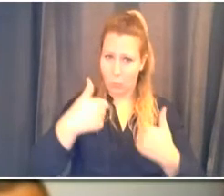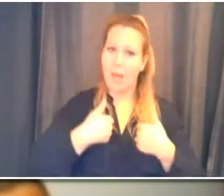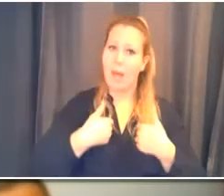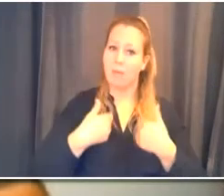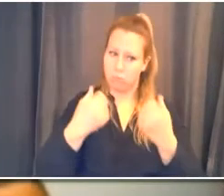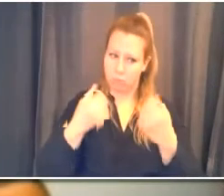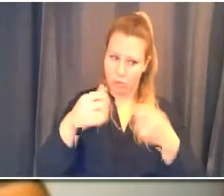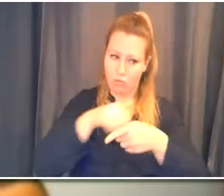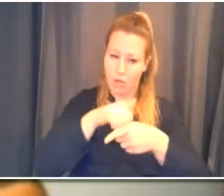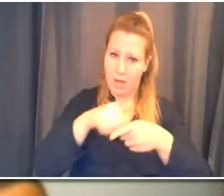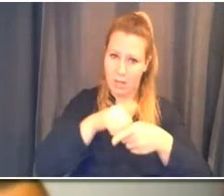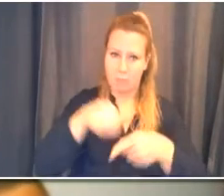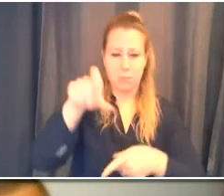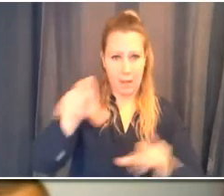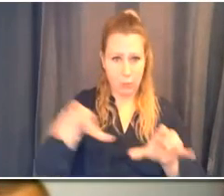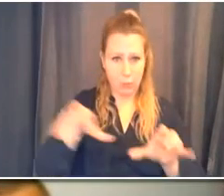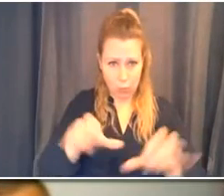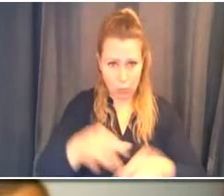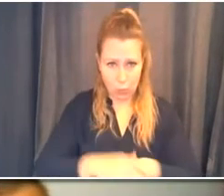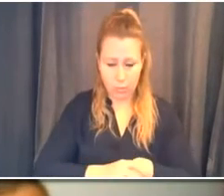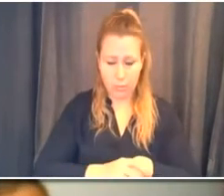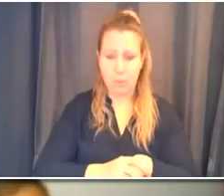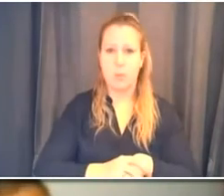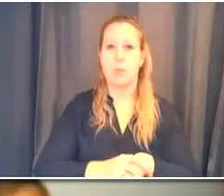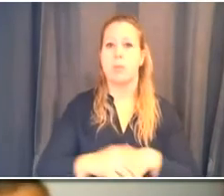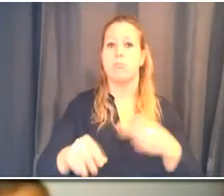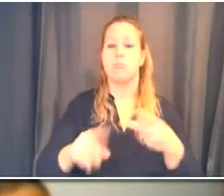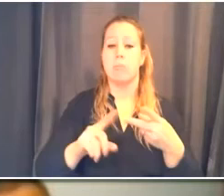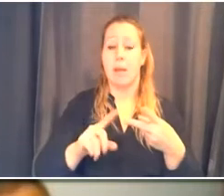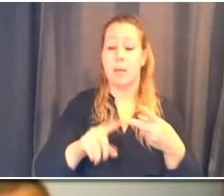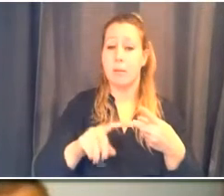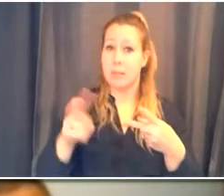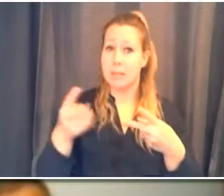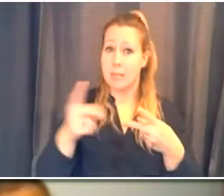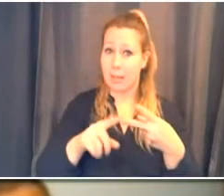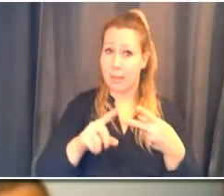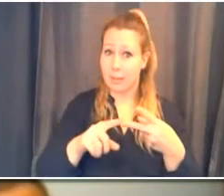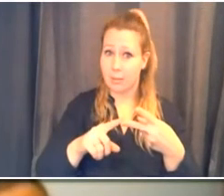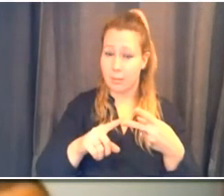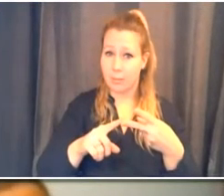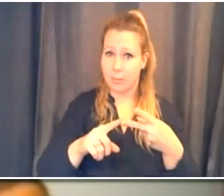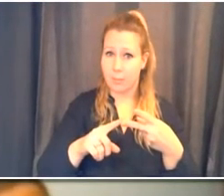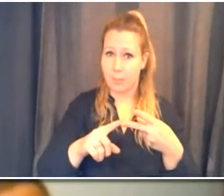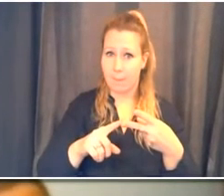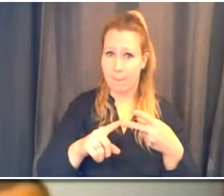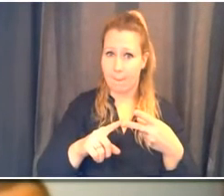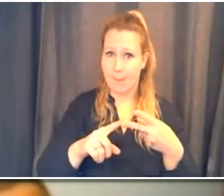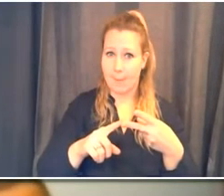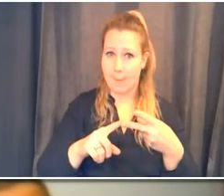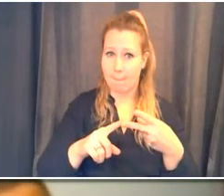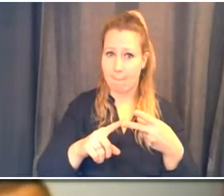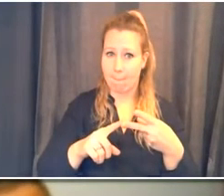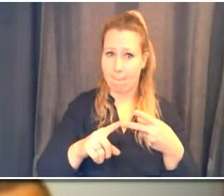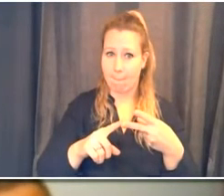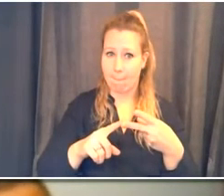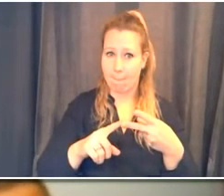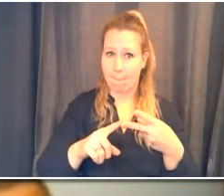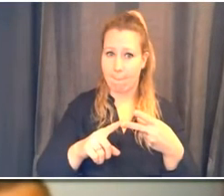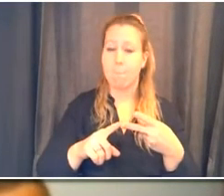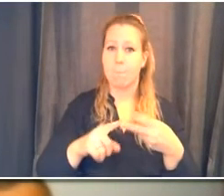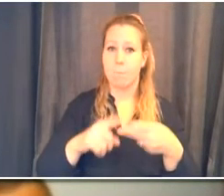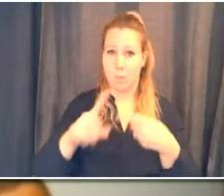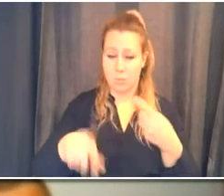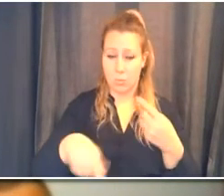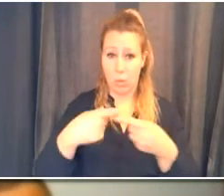New York City we want to ensure that when a text emergency text comes in that somebody receives it and we